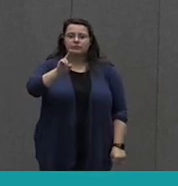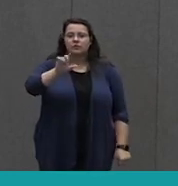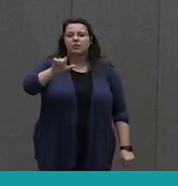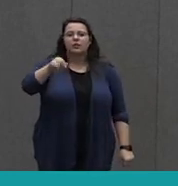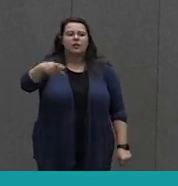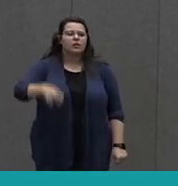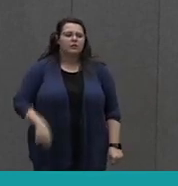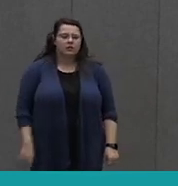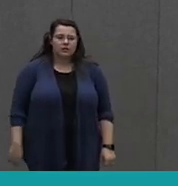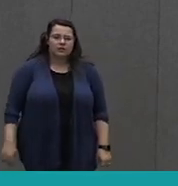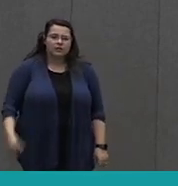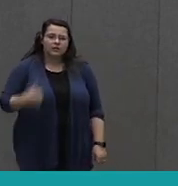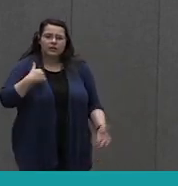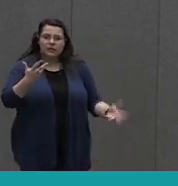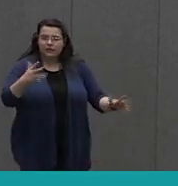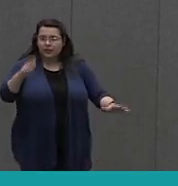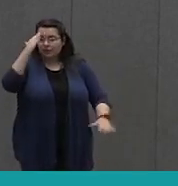like that.